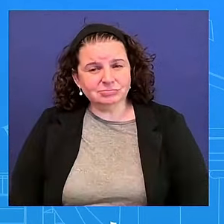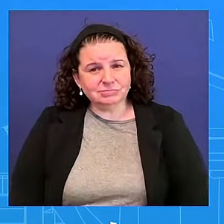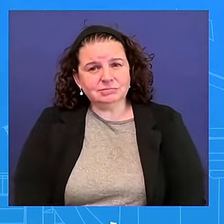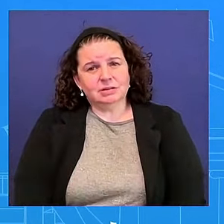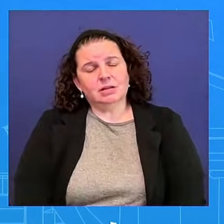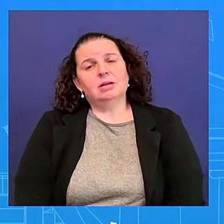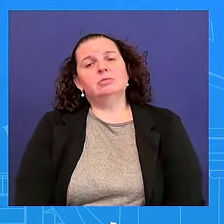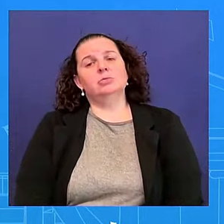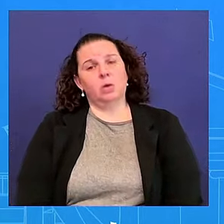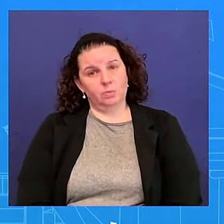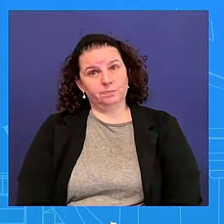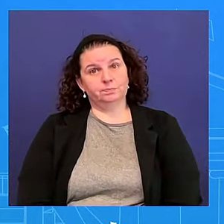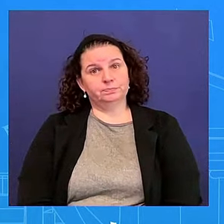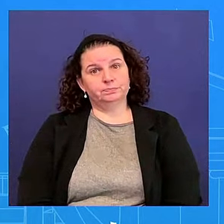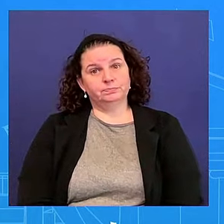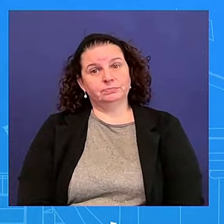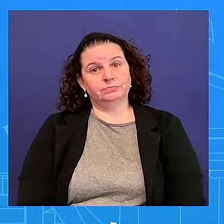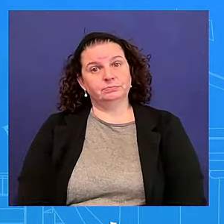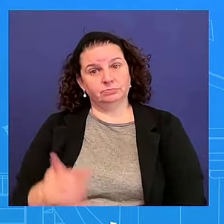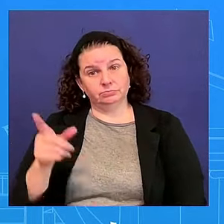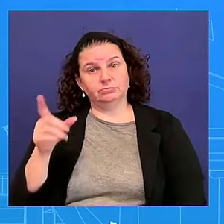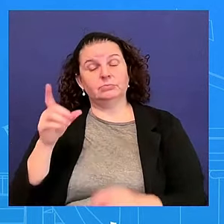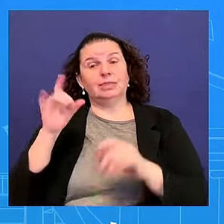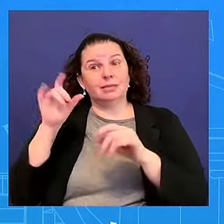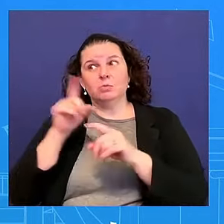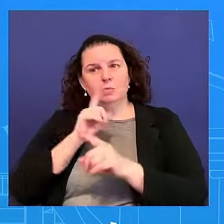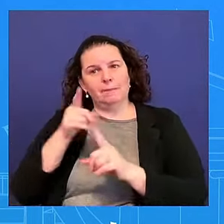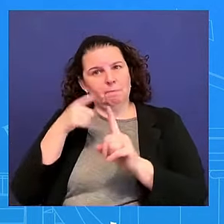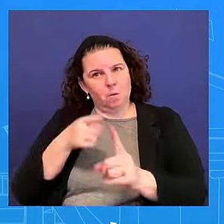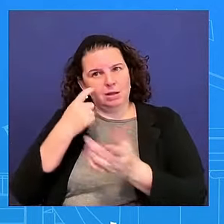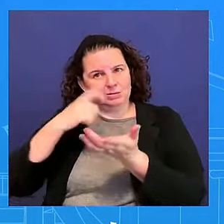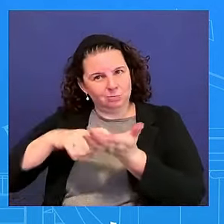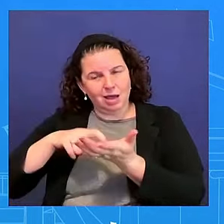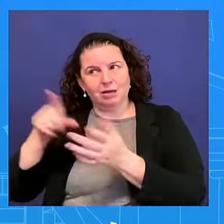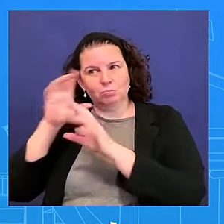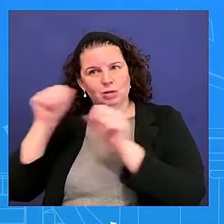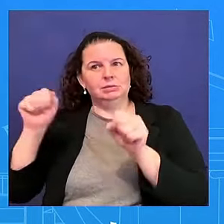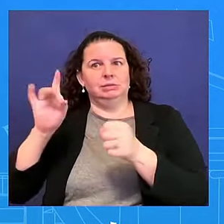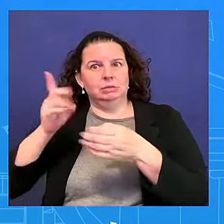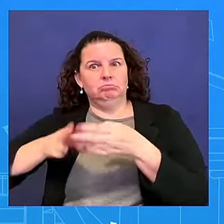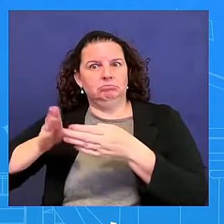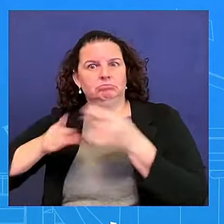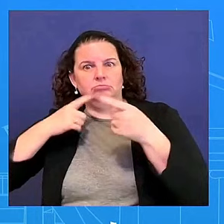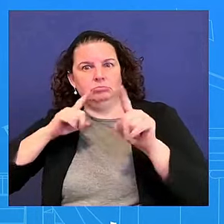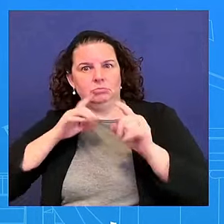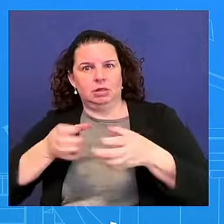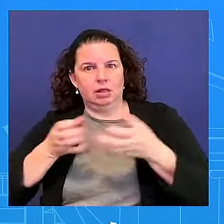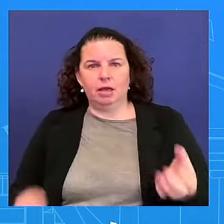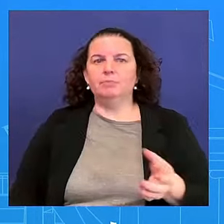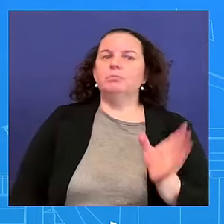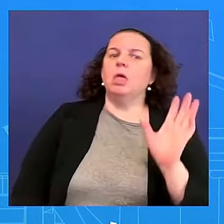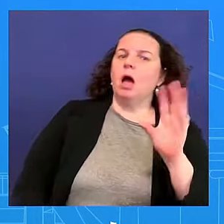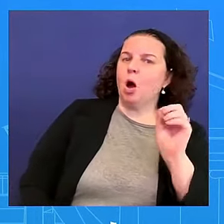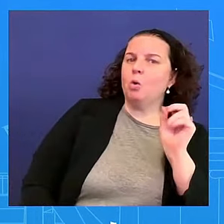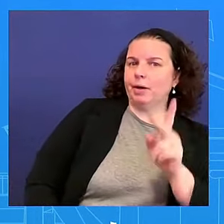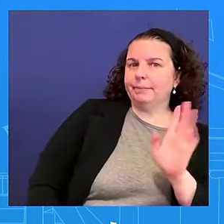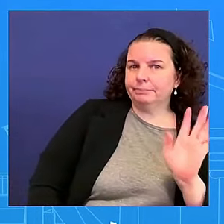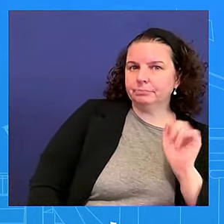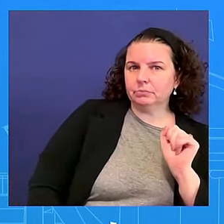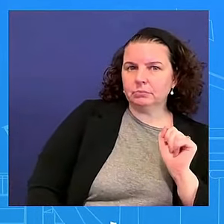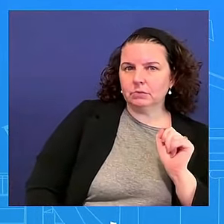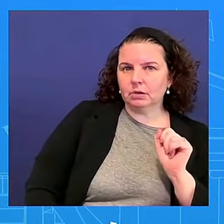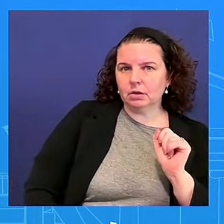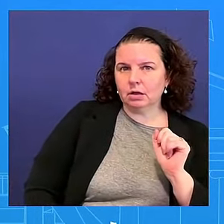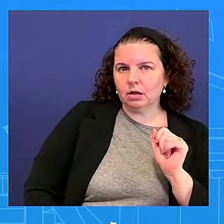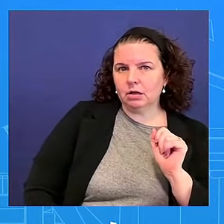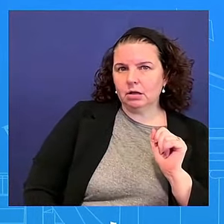presidency. Another question that I don't think has been asked, correct me if it has. Yeah. The White House and also the campaign has said that he had a cold